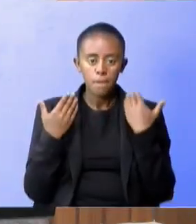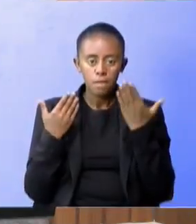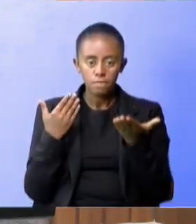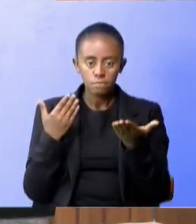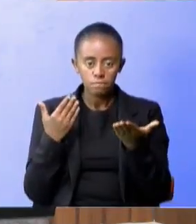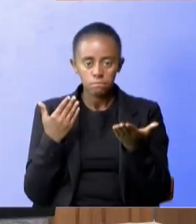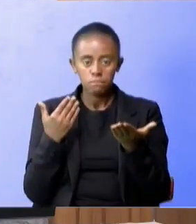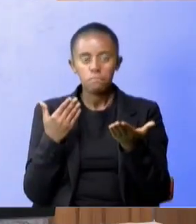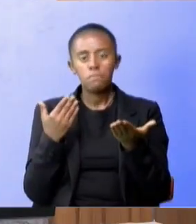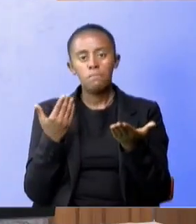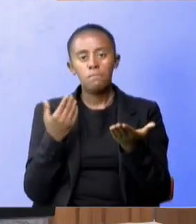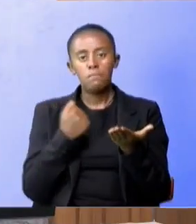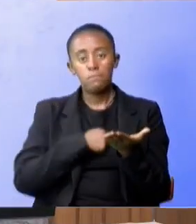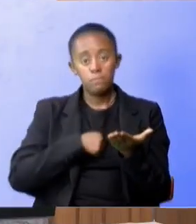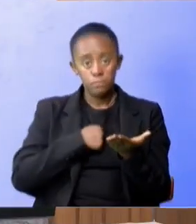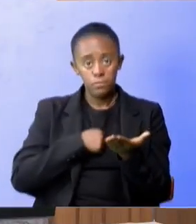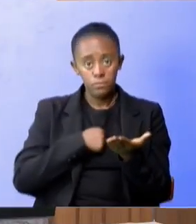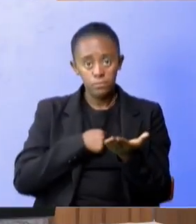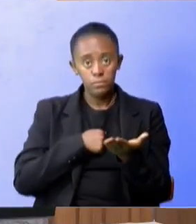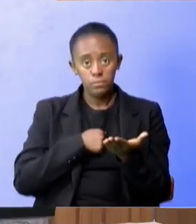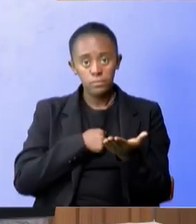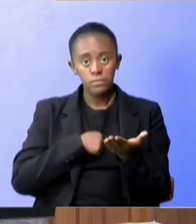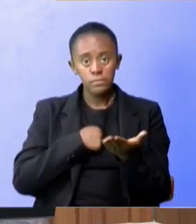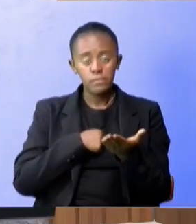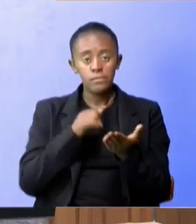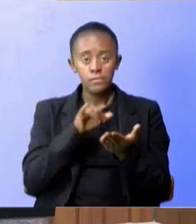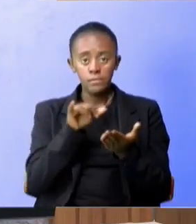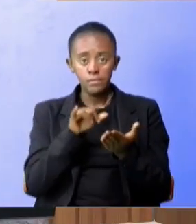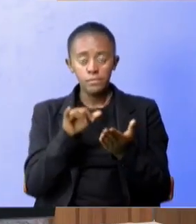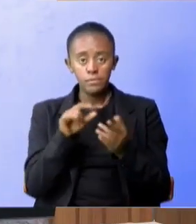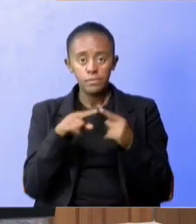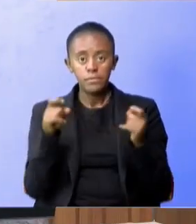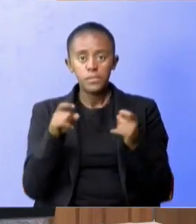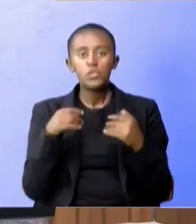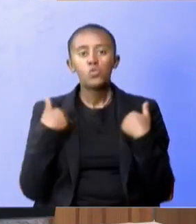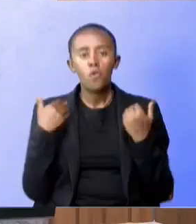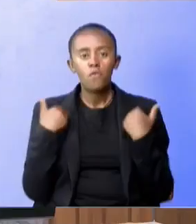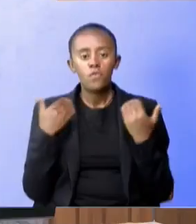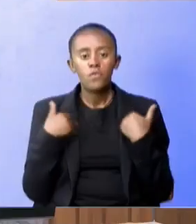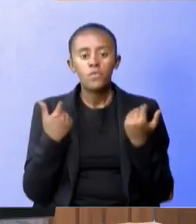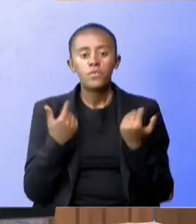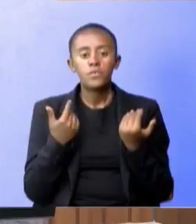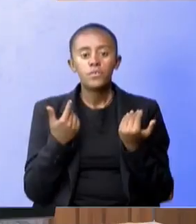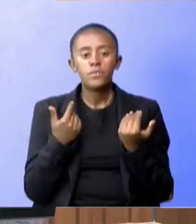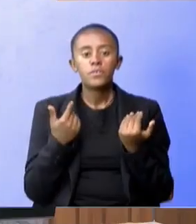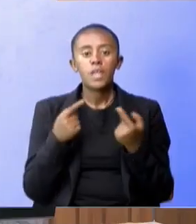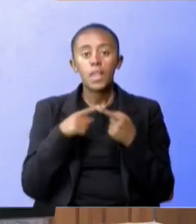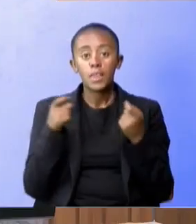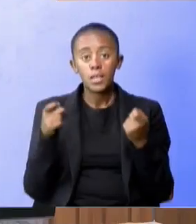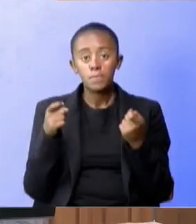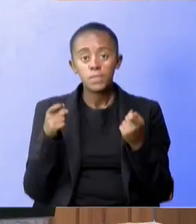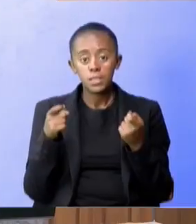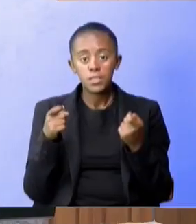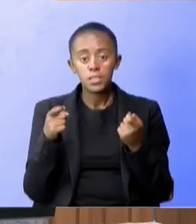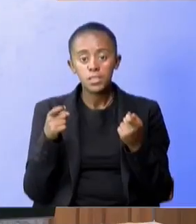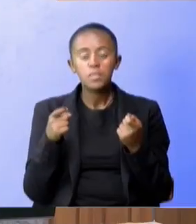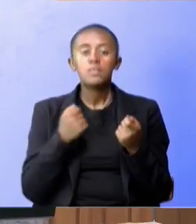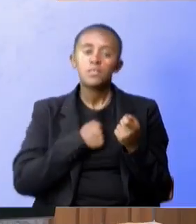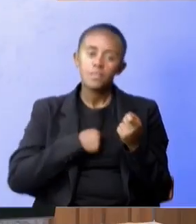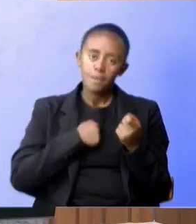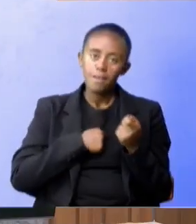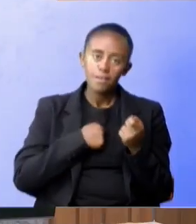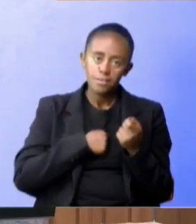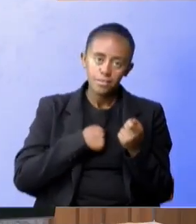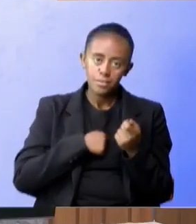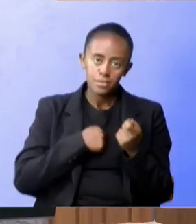but with happy, in the case of synonym, we have joyful. But in the case of antonym, we have sad instead